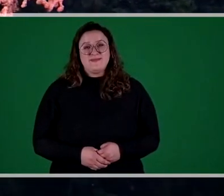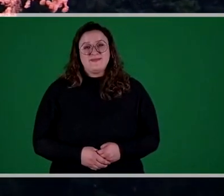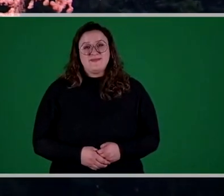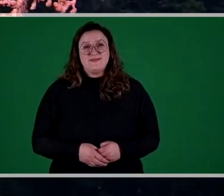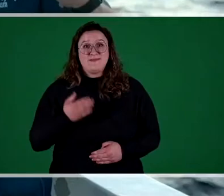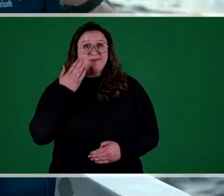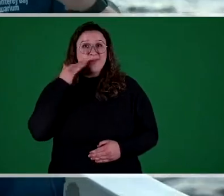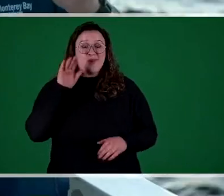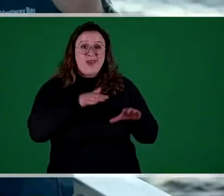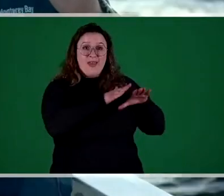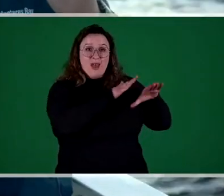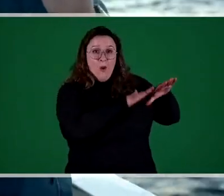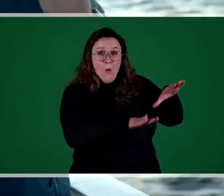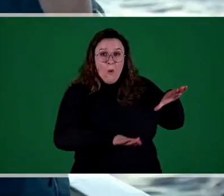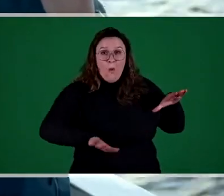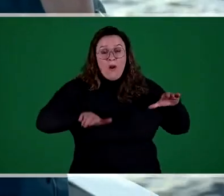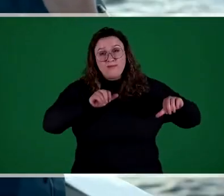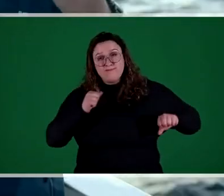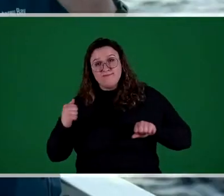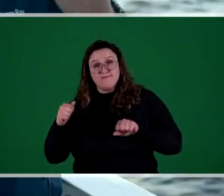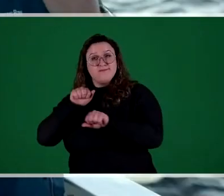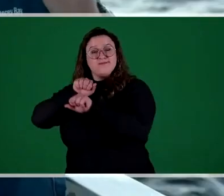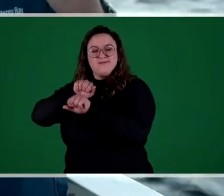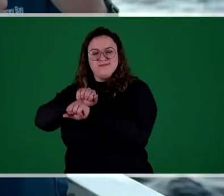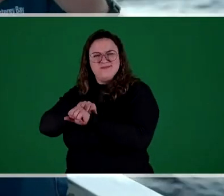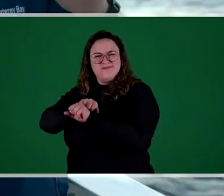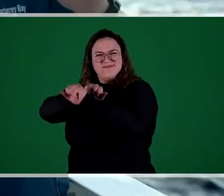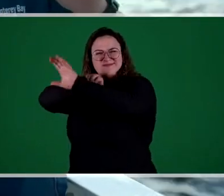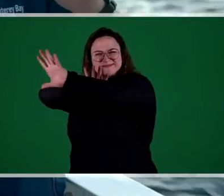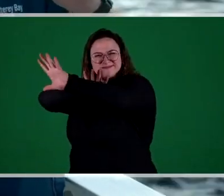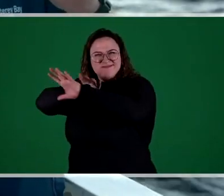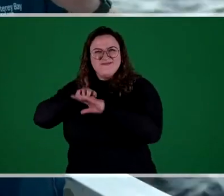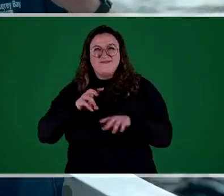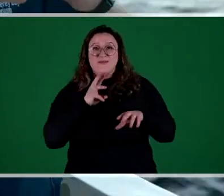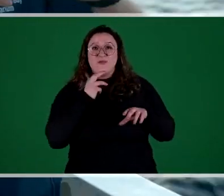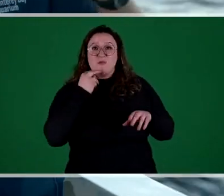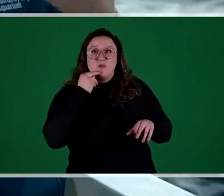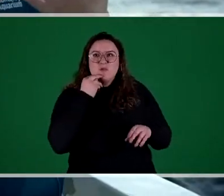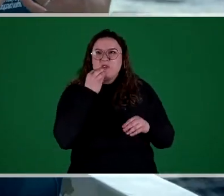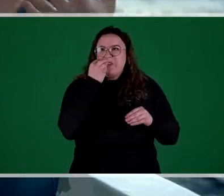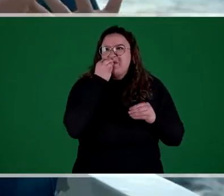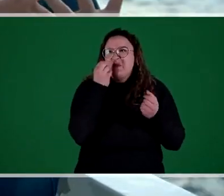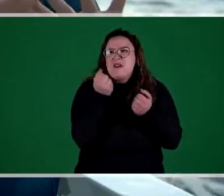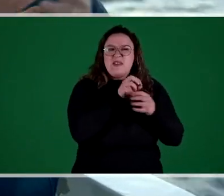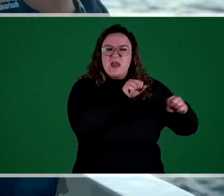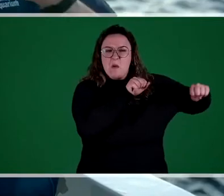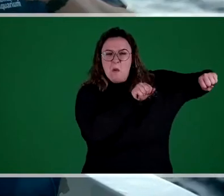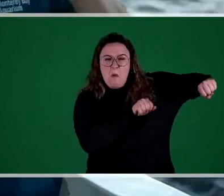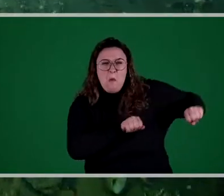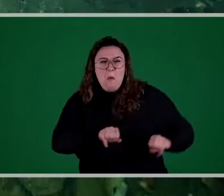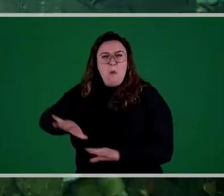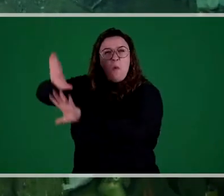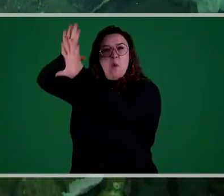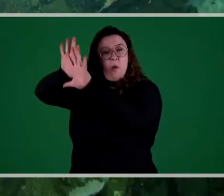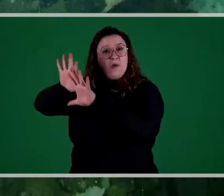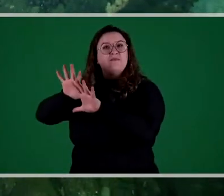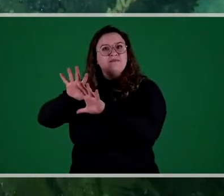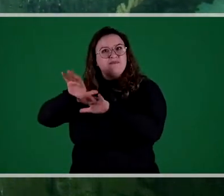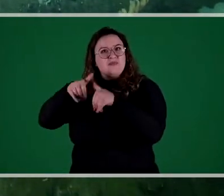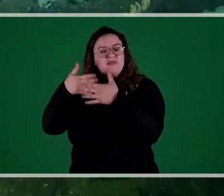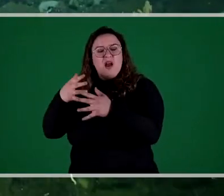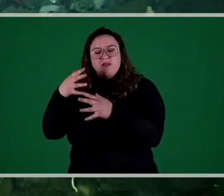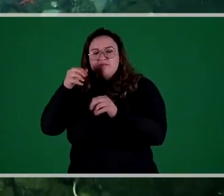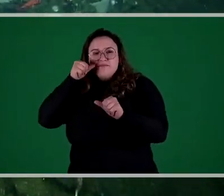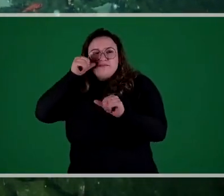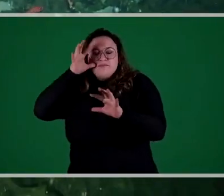As the water sweeps across the ocean floor and it comes up to this underwater mountain, it provides food and nutrients to anything that lives on